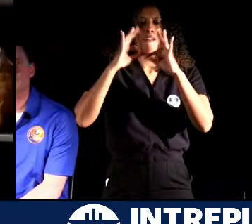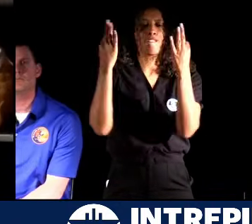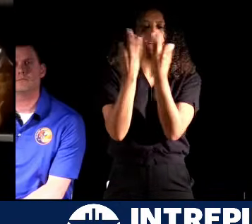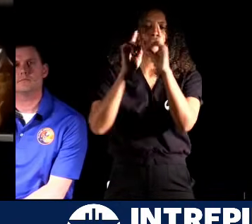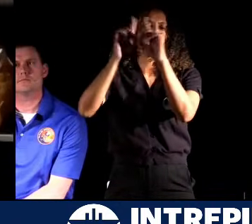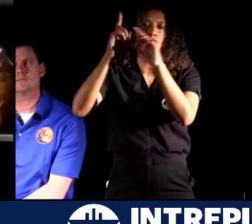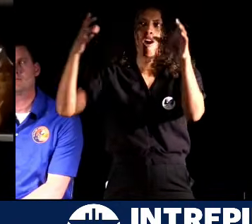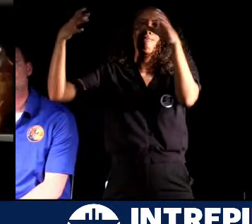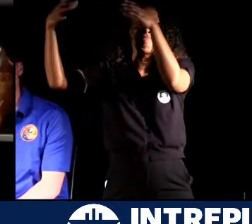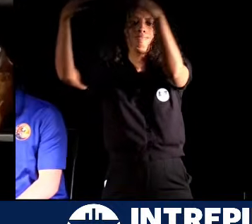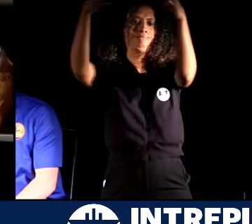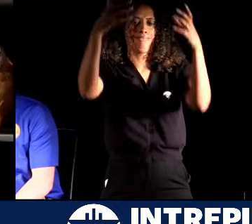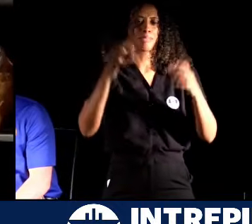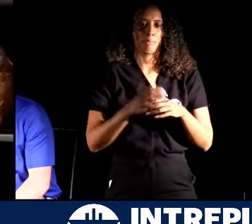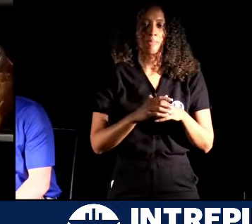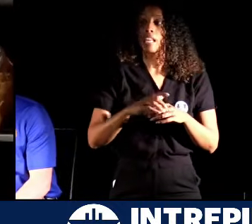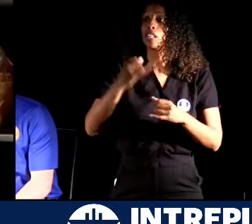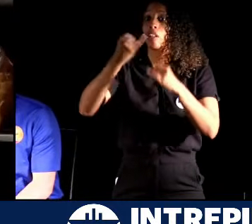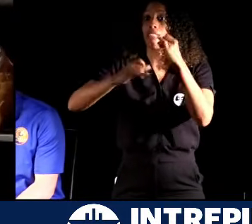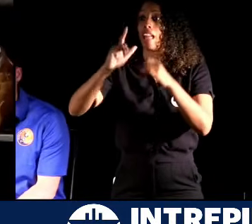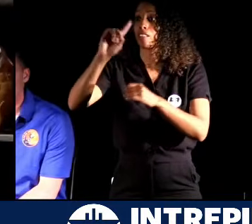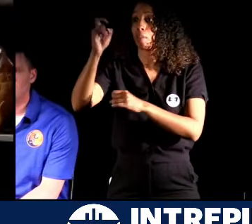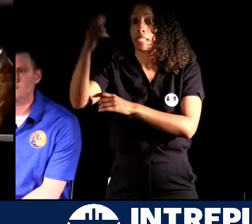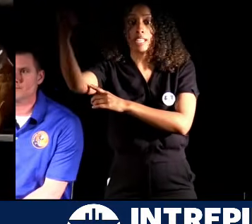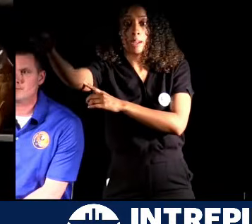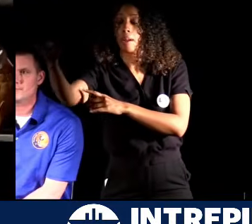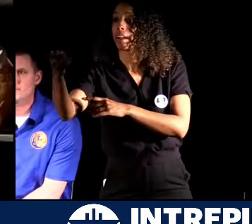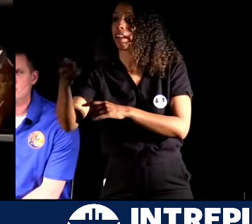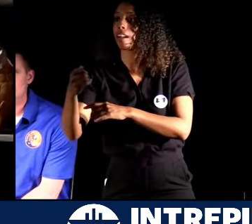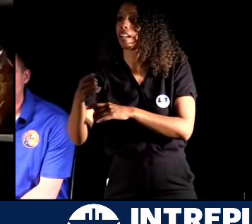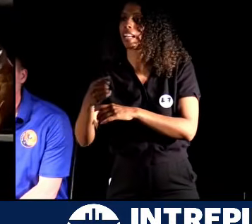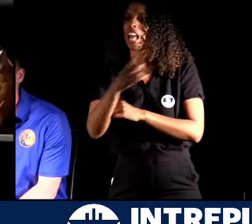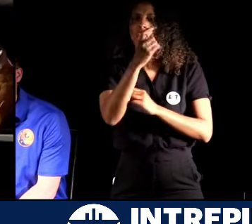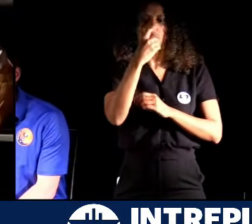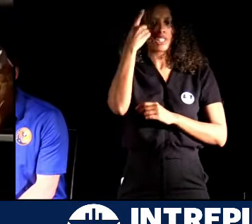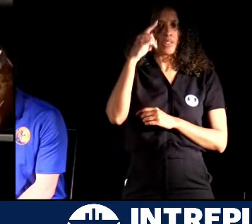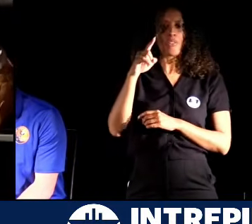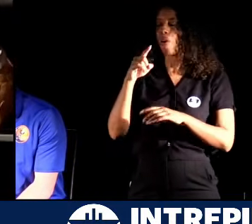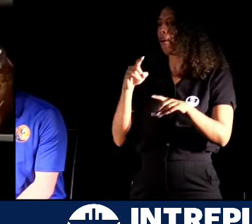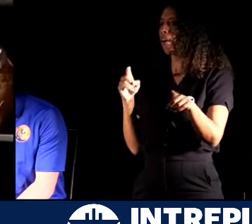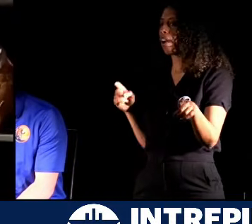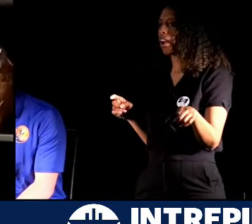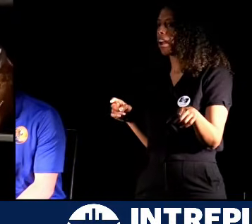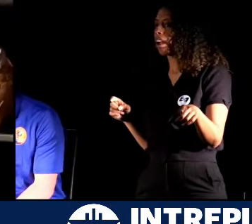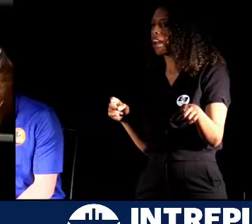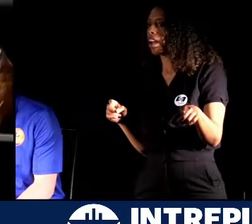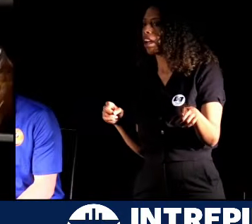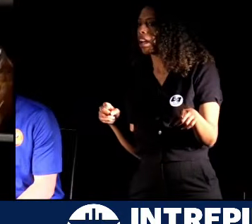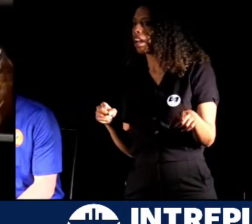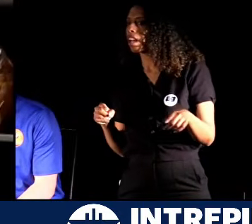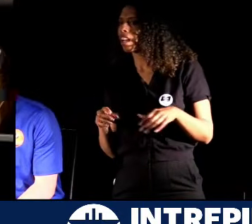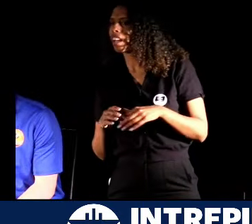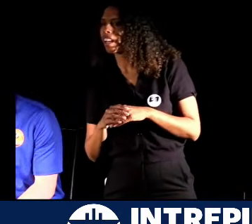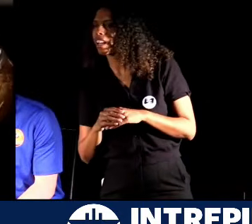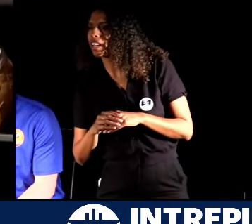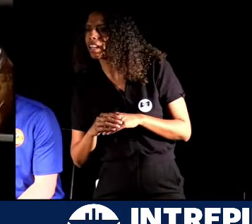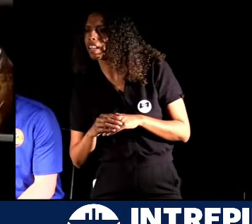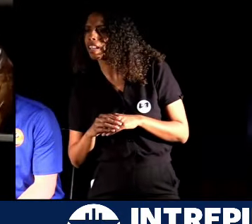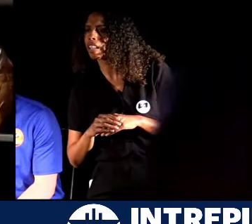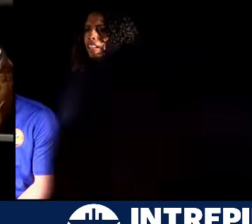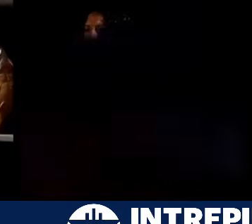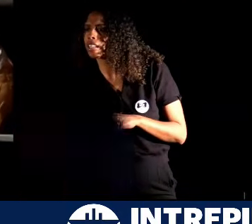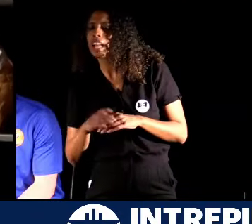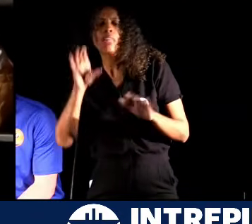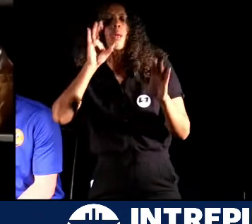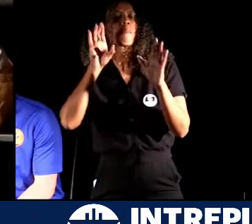Okay, and our last question right over here. Thank you. Question on imaging. When in the video that they were showing that